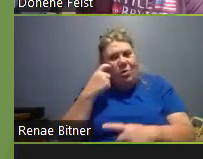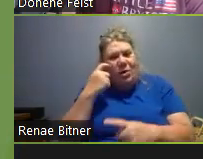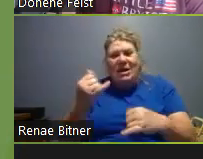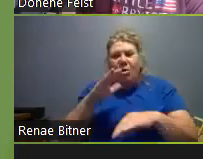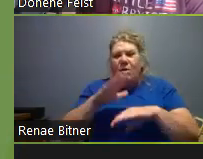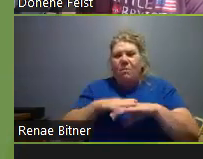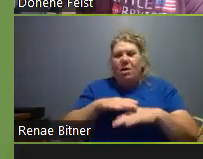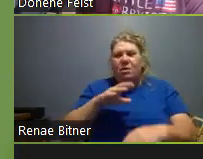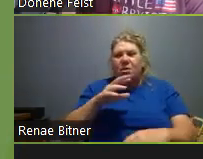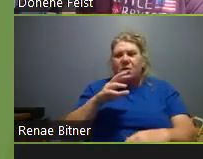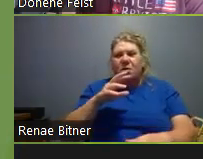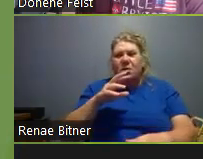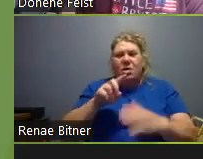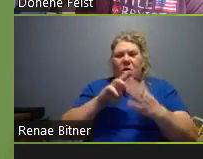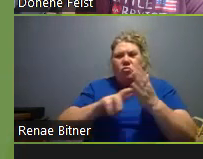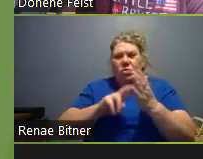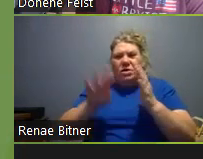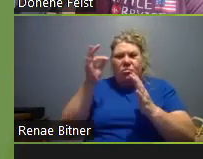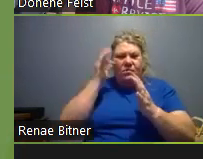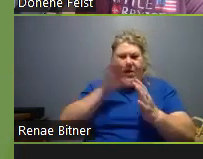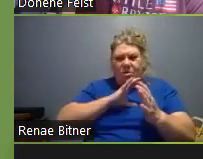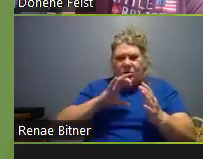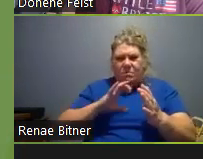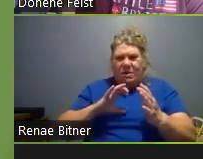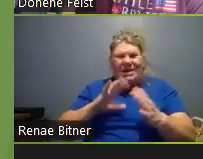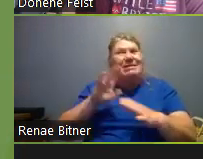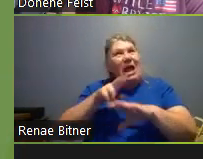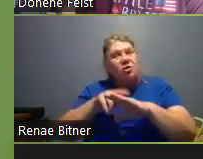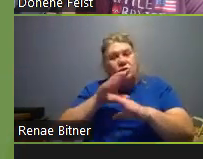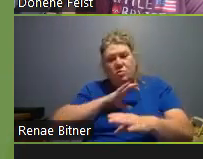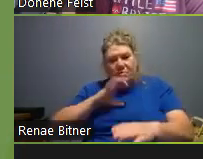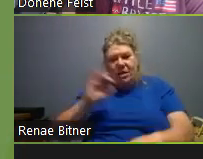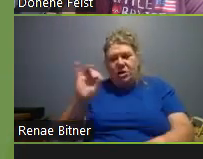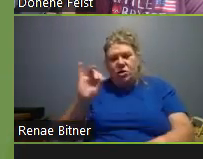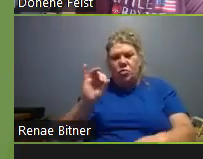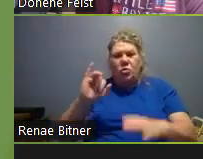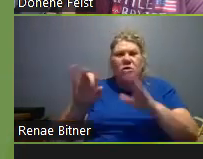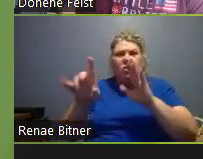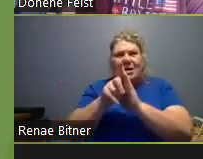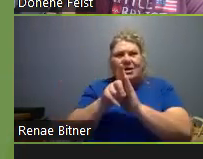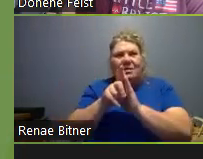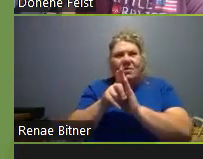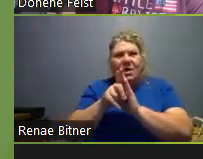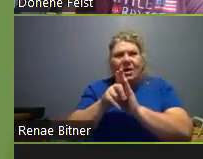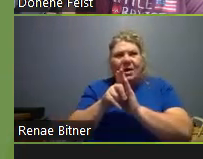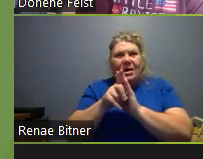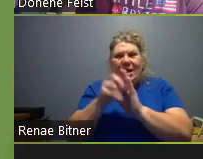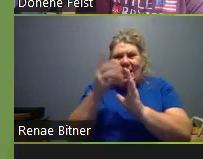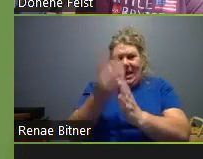research federal committee or national committee as well to identify